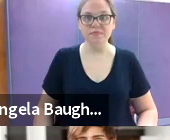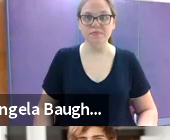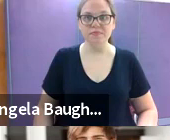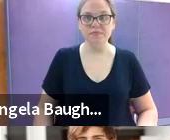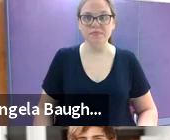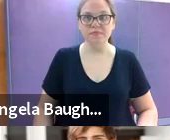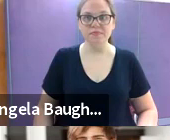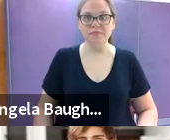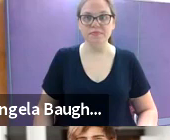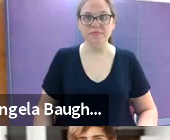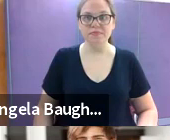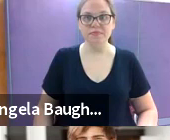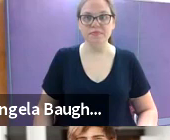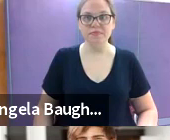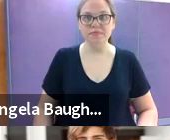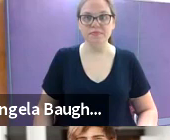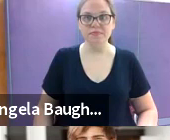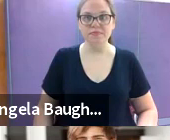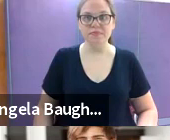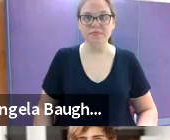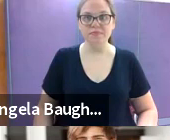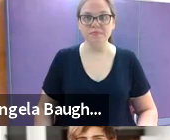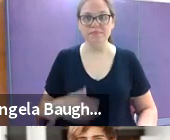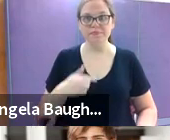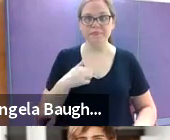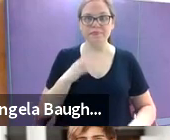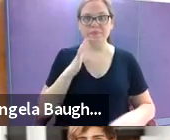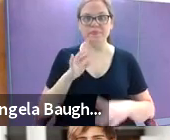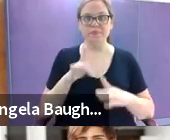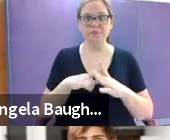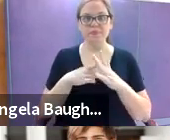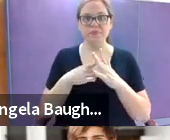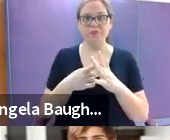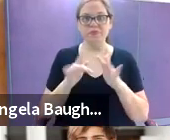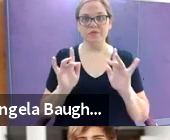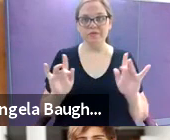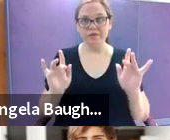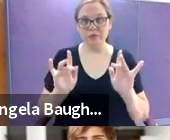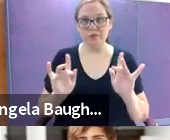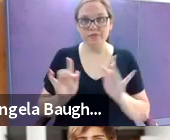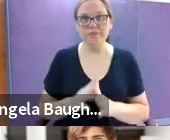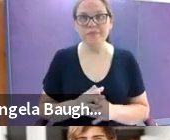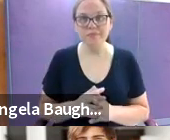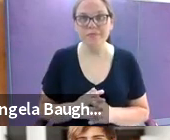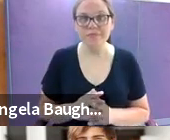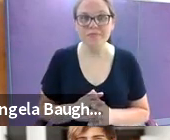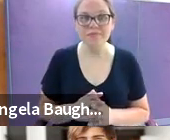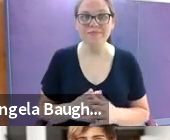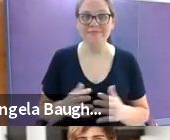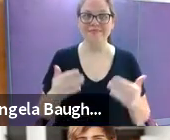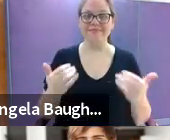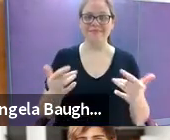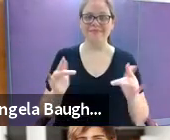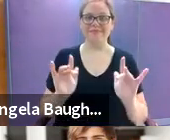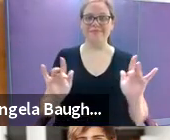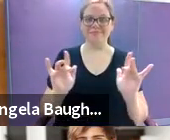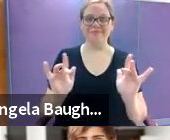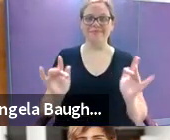All righty, and then I will start to record. All right, we are